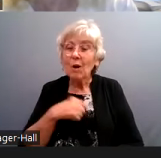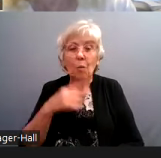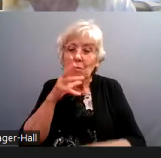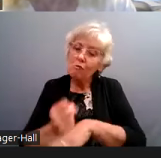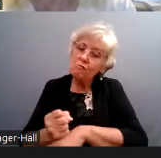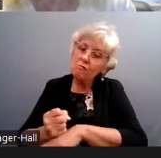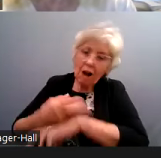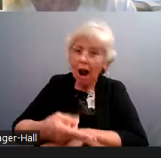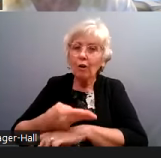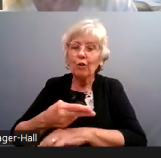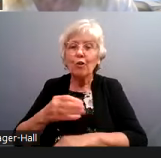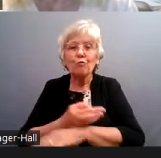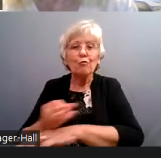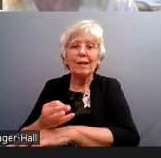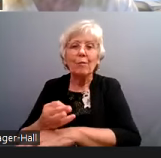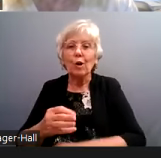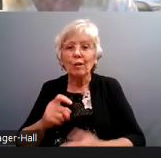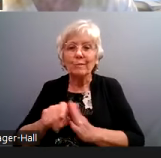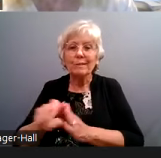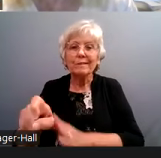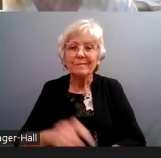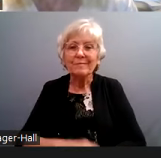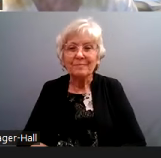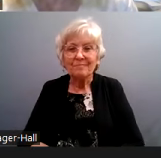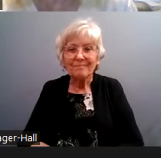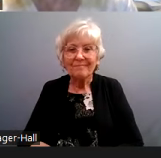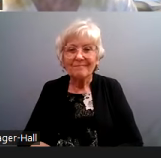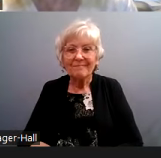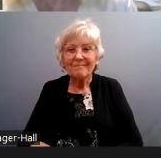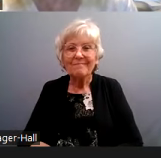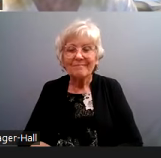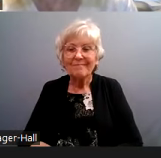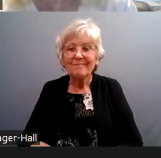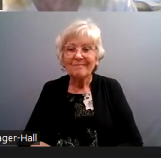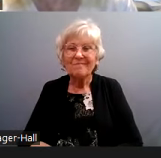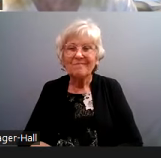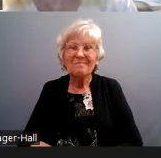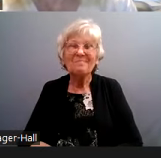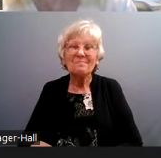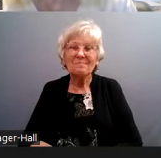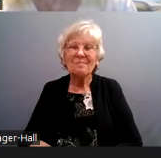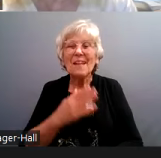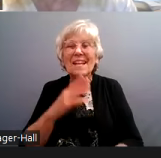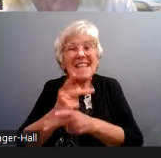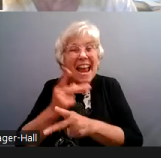ringworm. All right, no more everyone, fungus. take care.